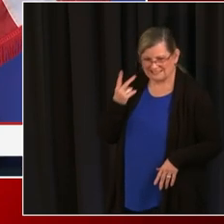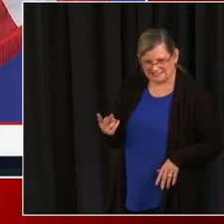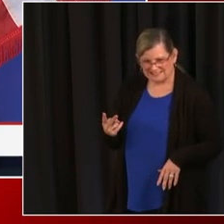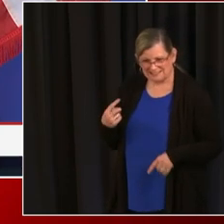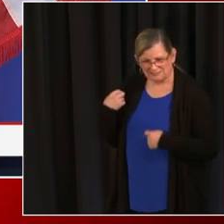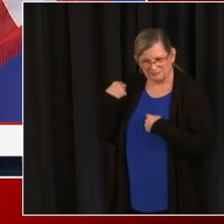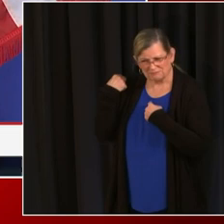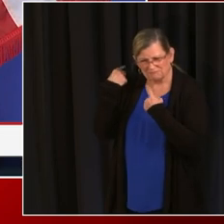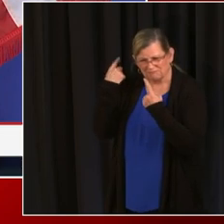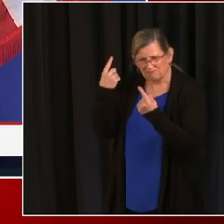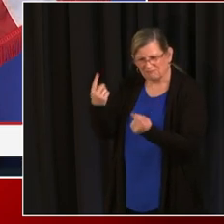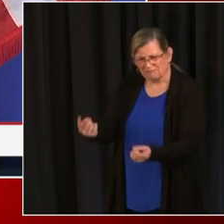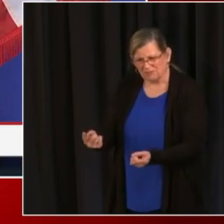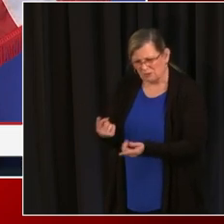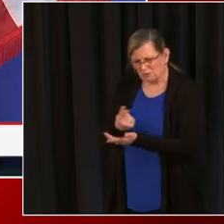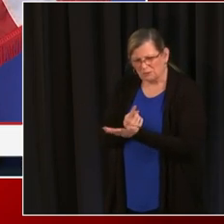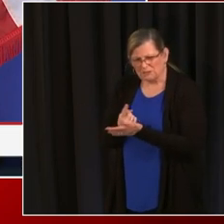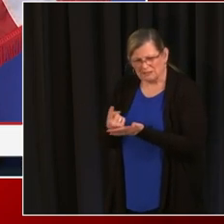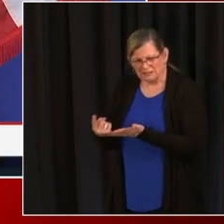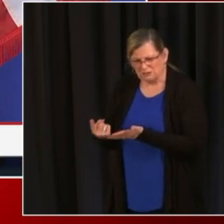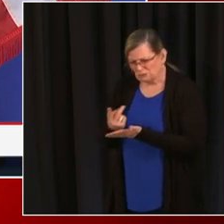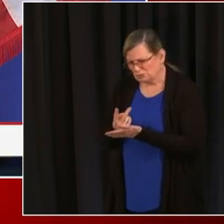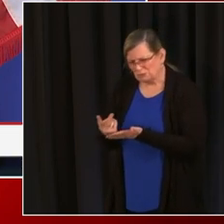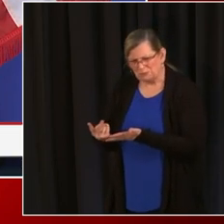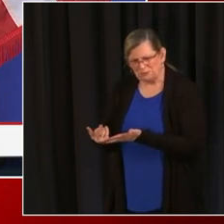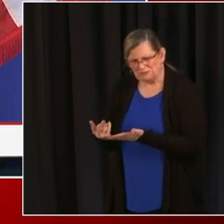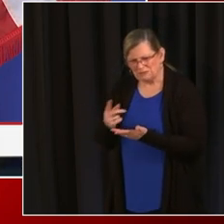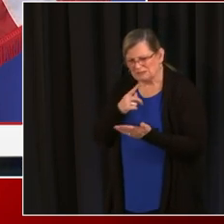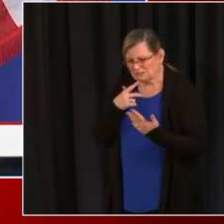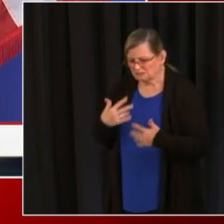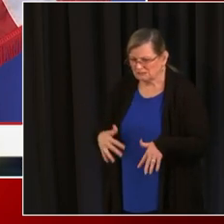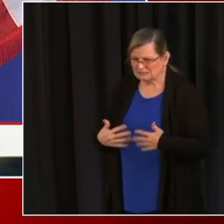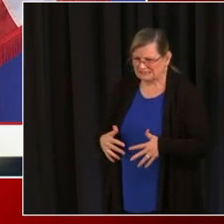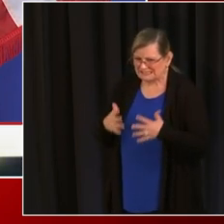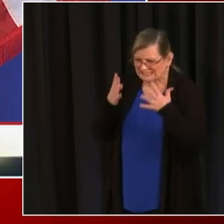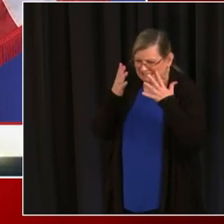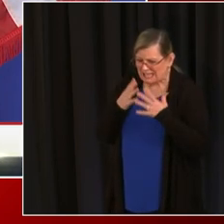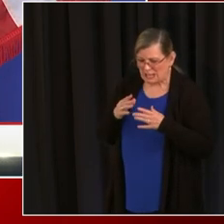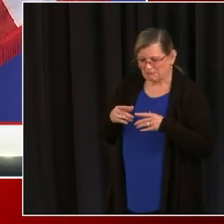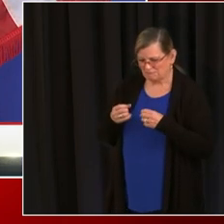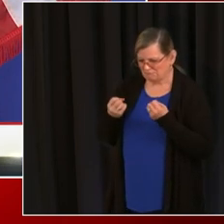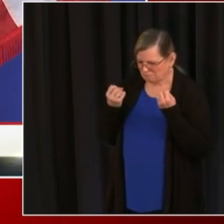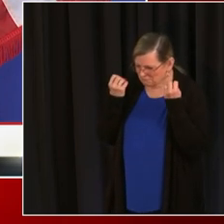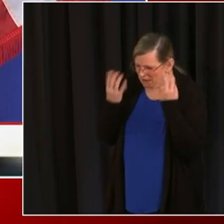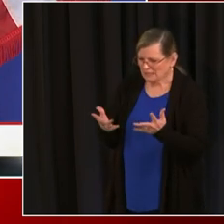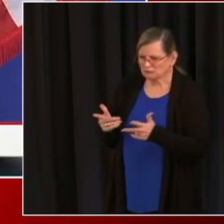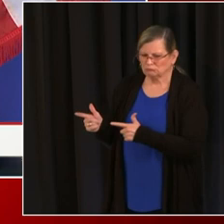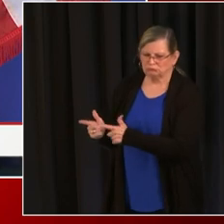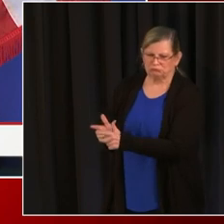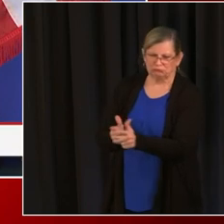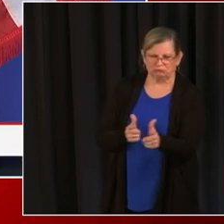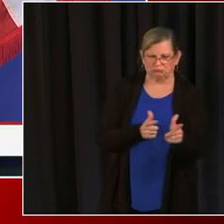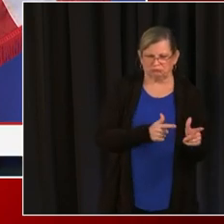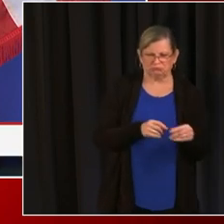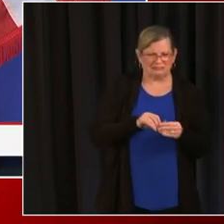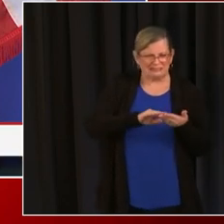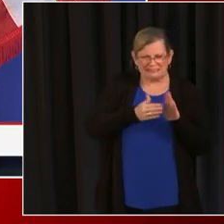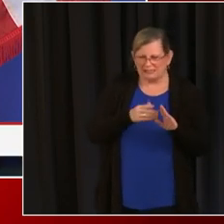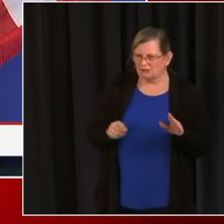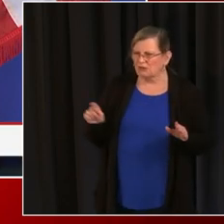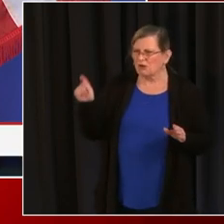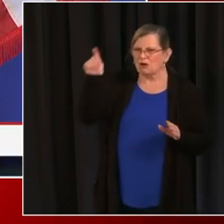in the last week or so tragic mass shooting, but we've also seen in cities and towns